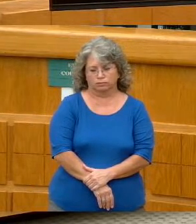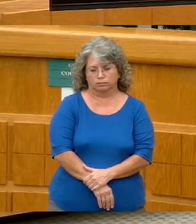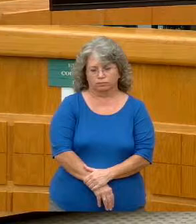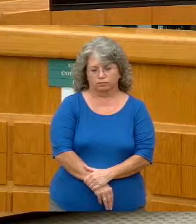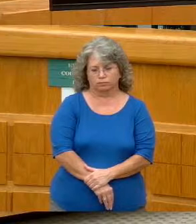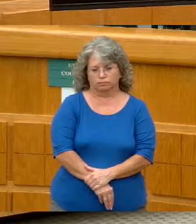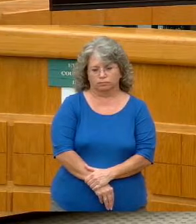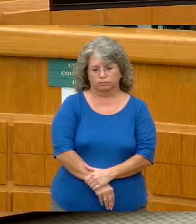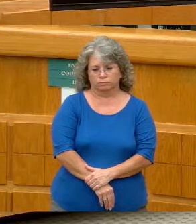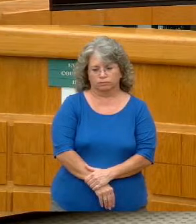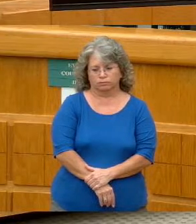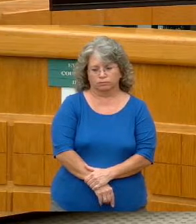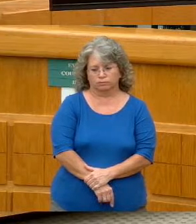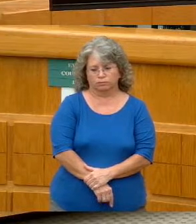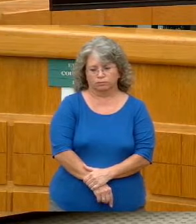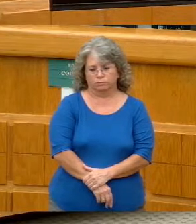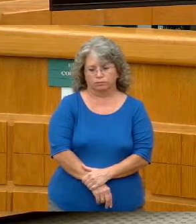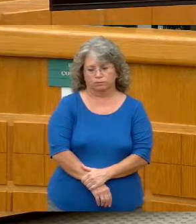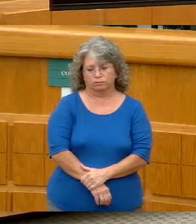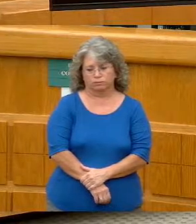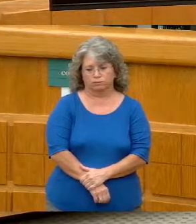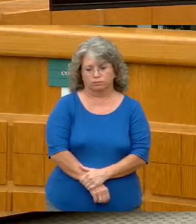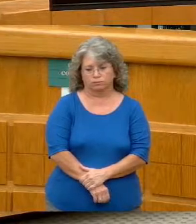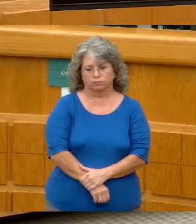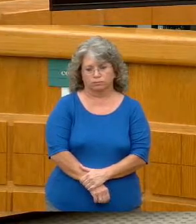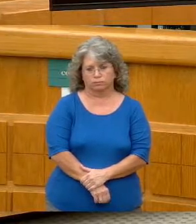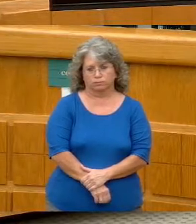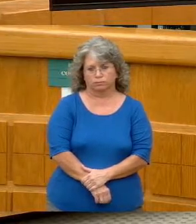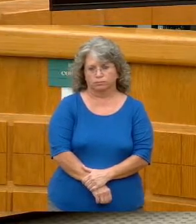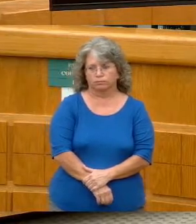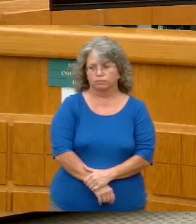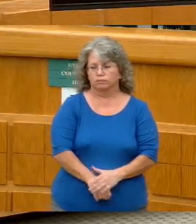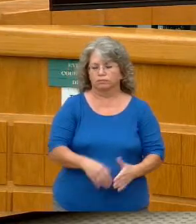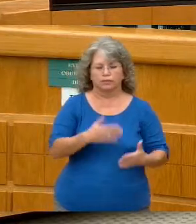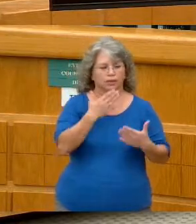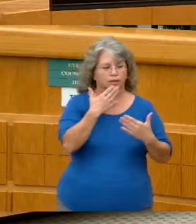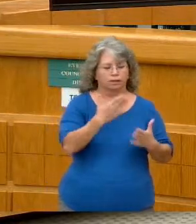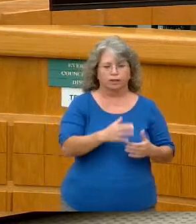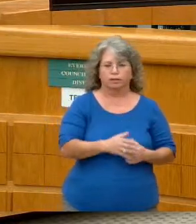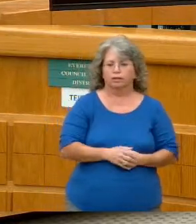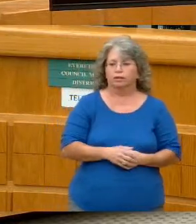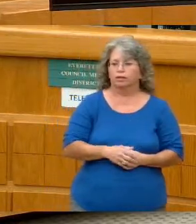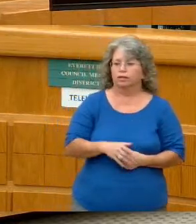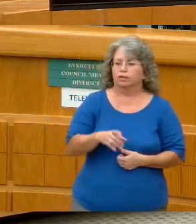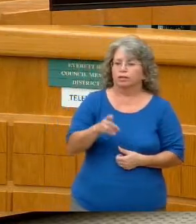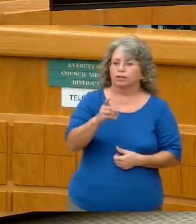menor será el riesgo de infección y sobre todo de contagio. Thank you.